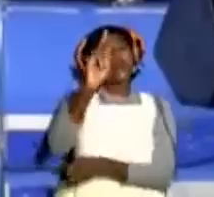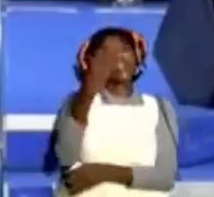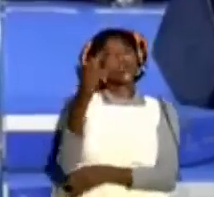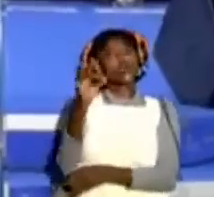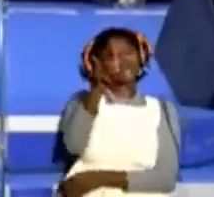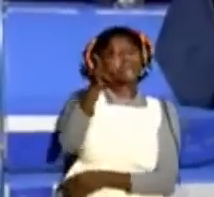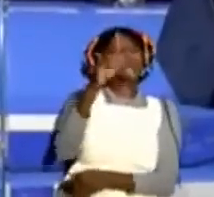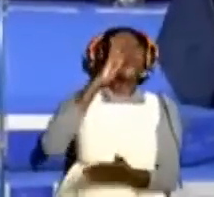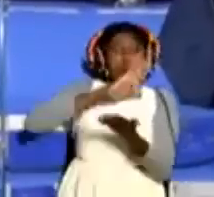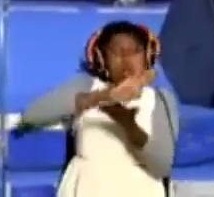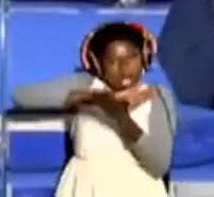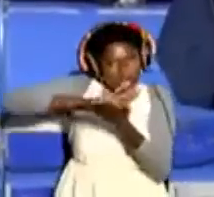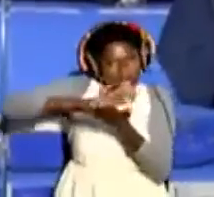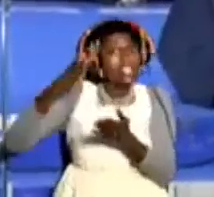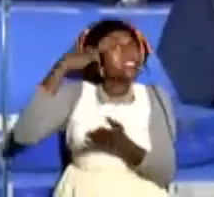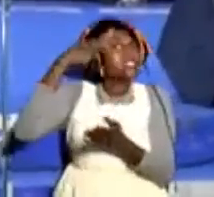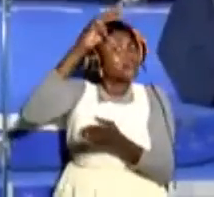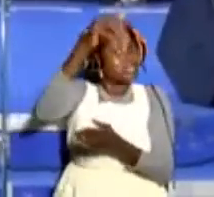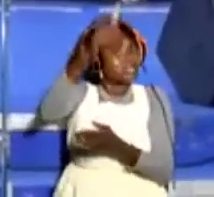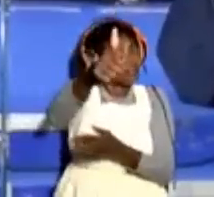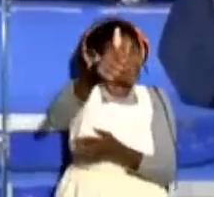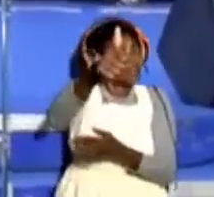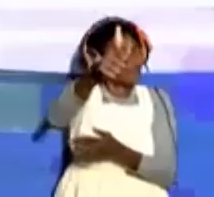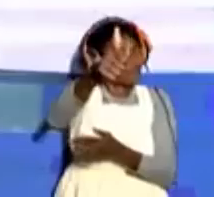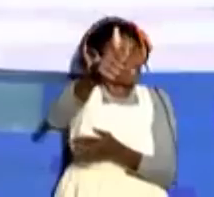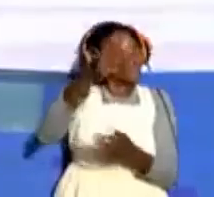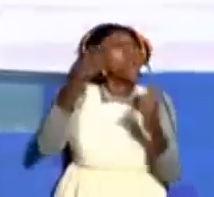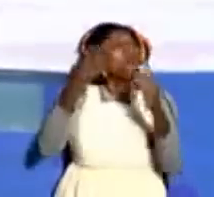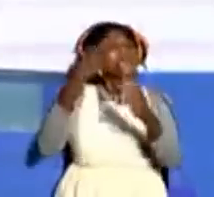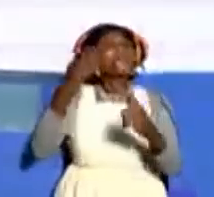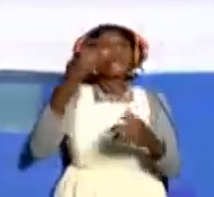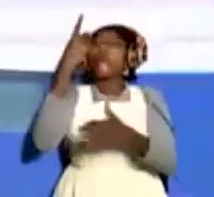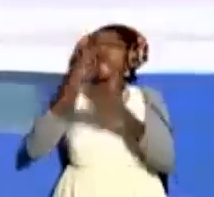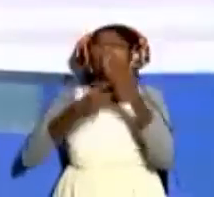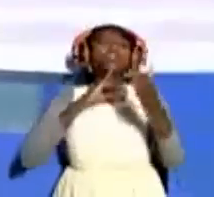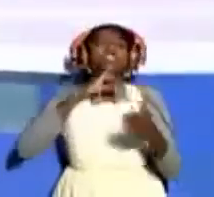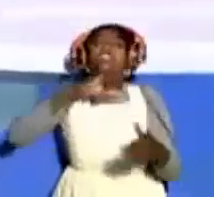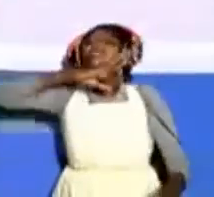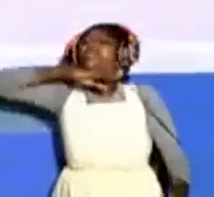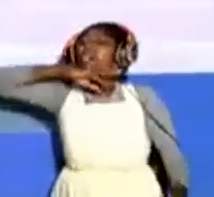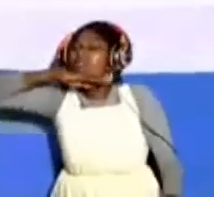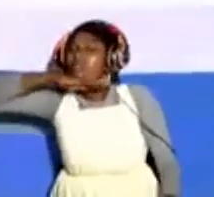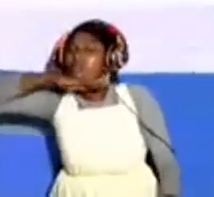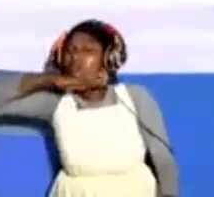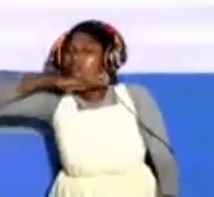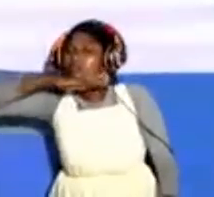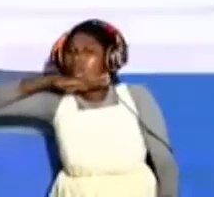if any one of you will cleanse himself from what is ignoble,